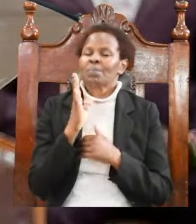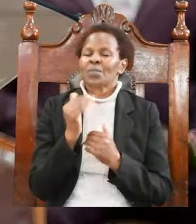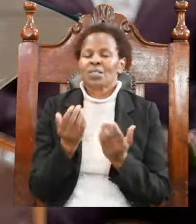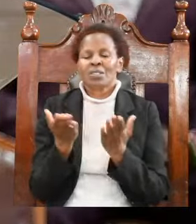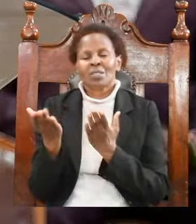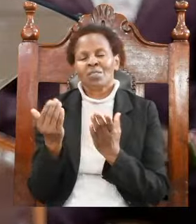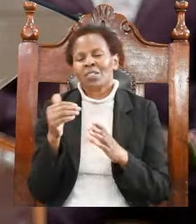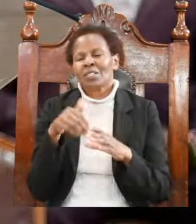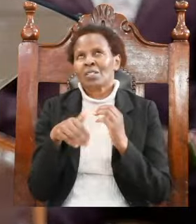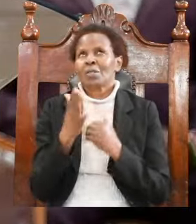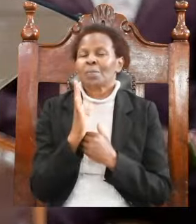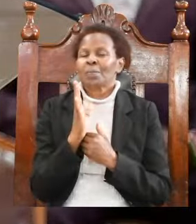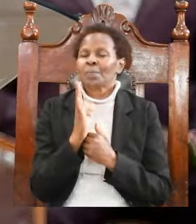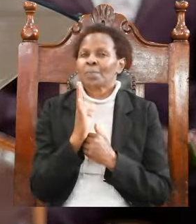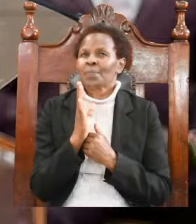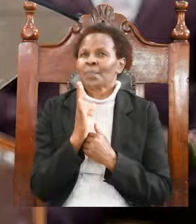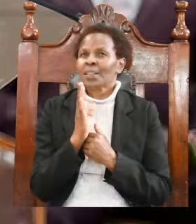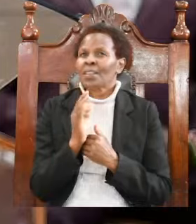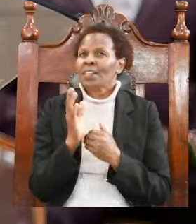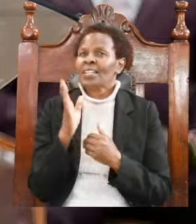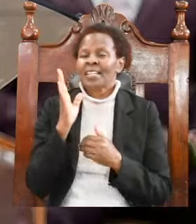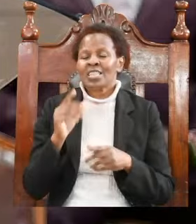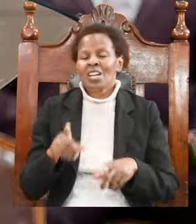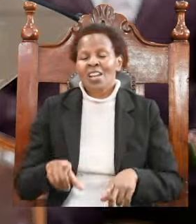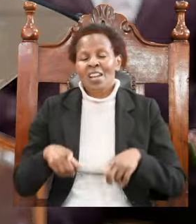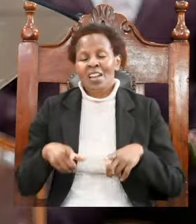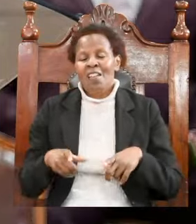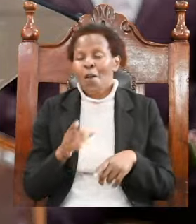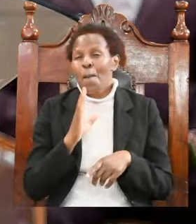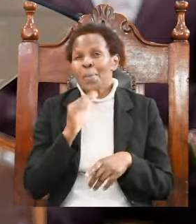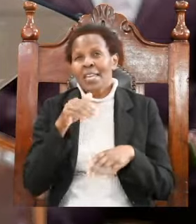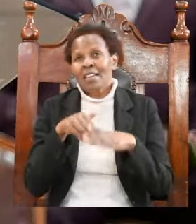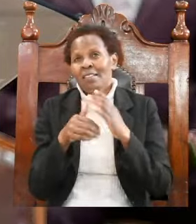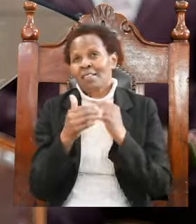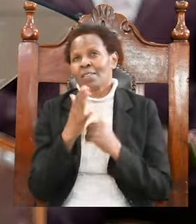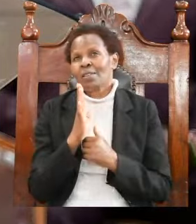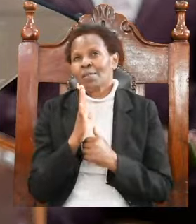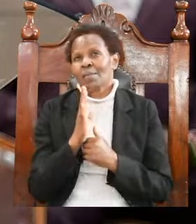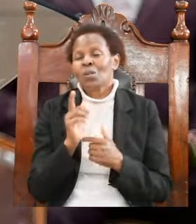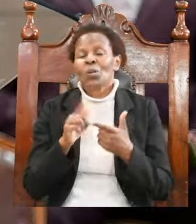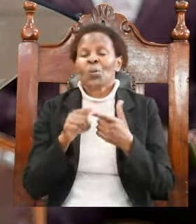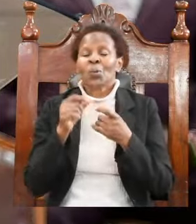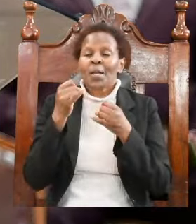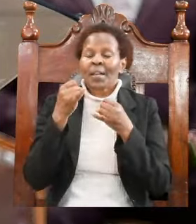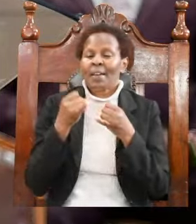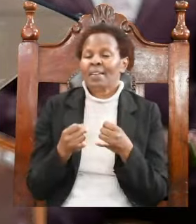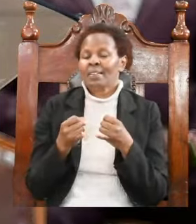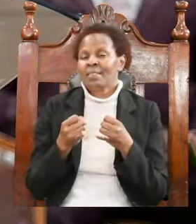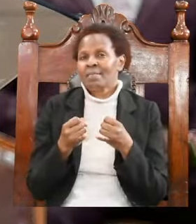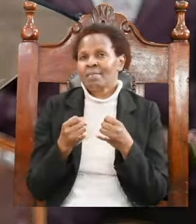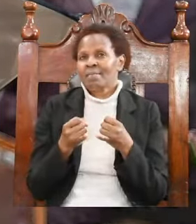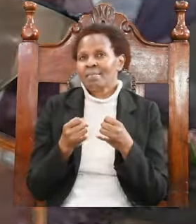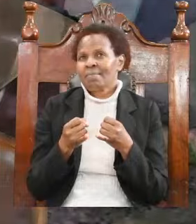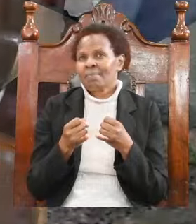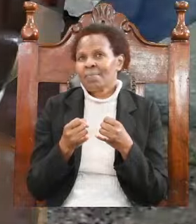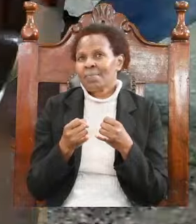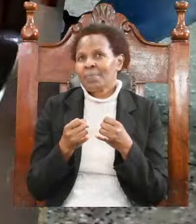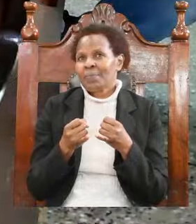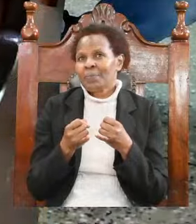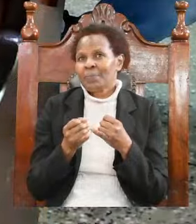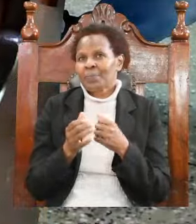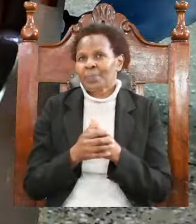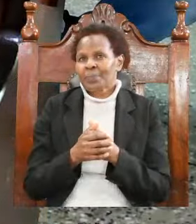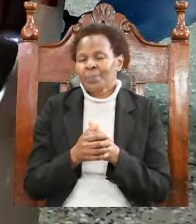in Christ. He wanted to live his life for Christ up to the end. But in the book of Timothy, he is at the end.